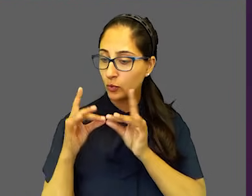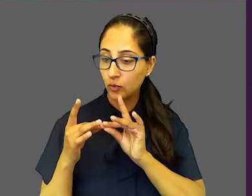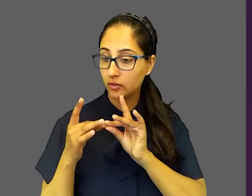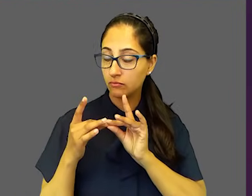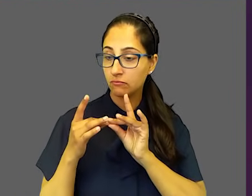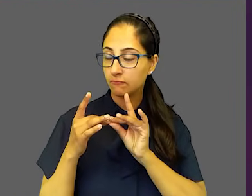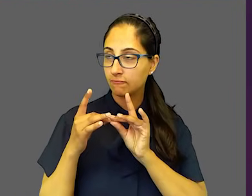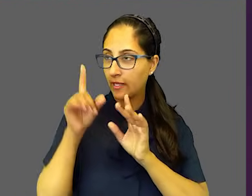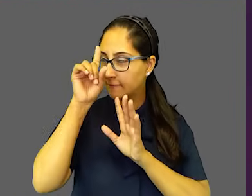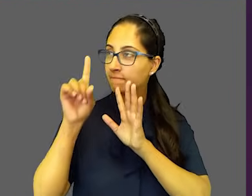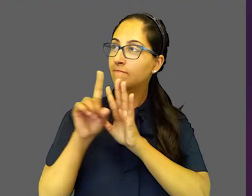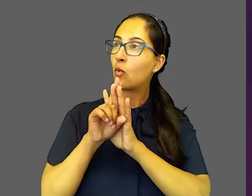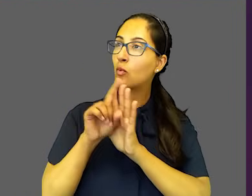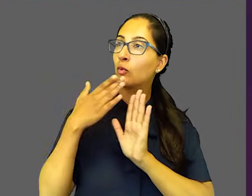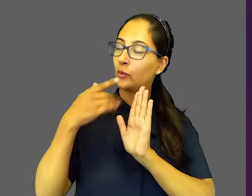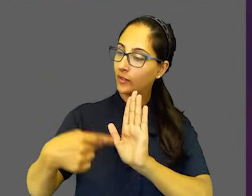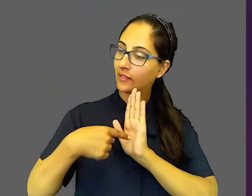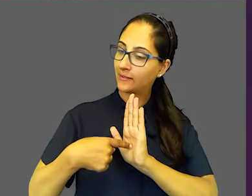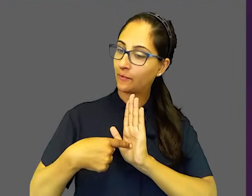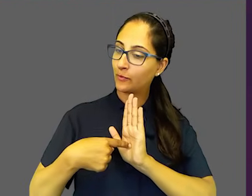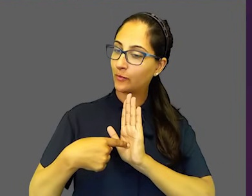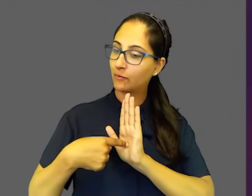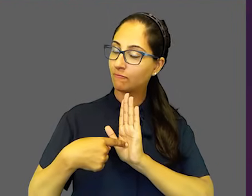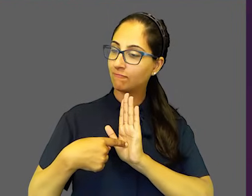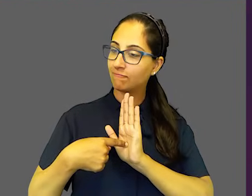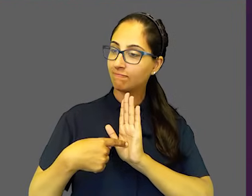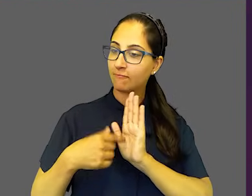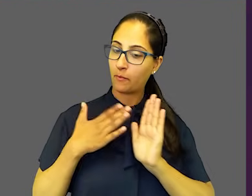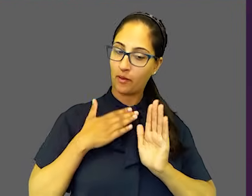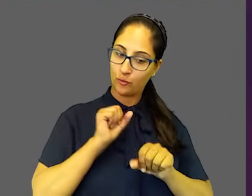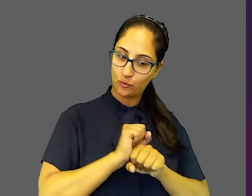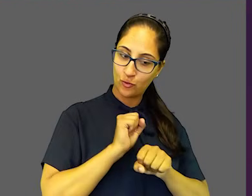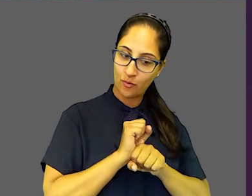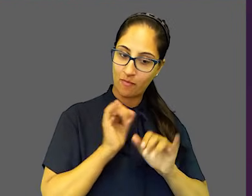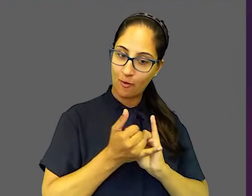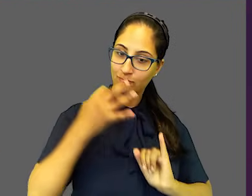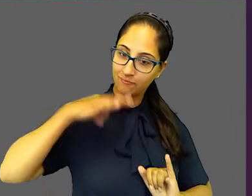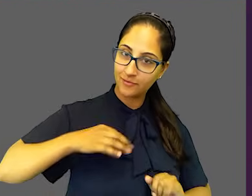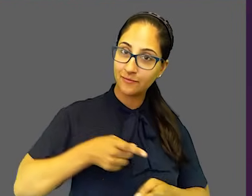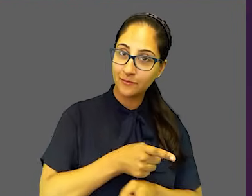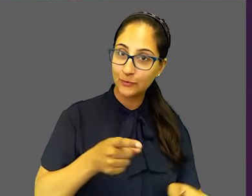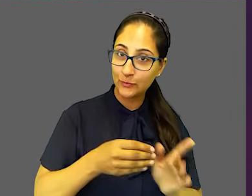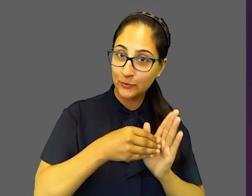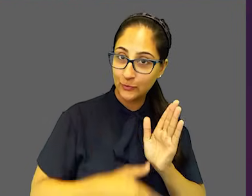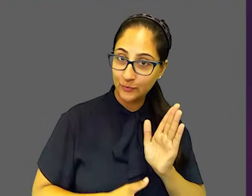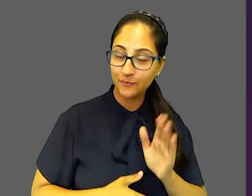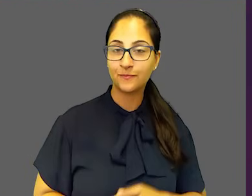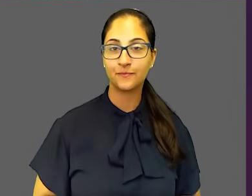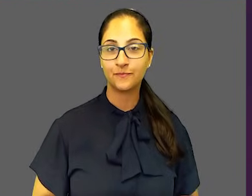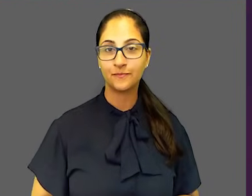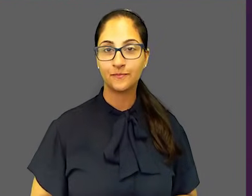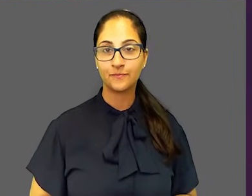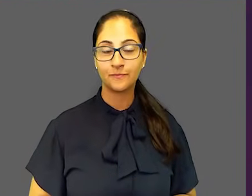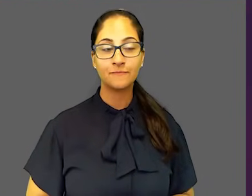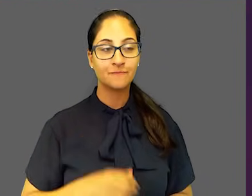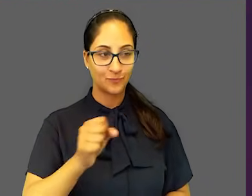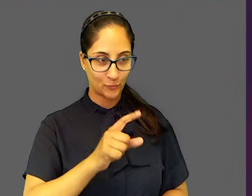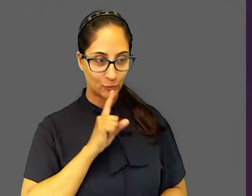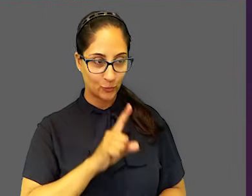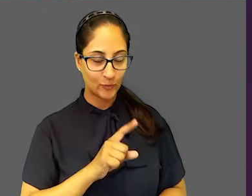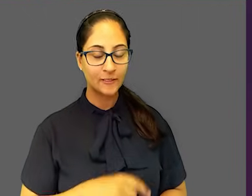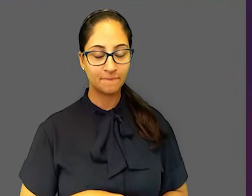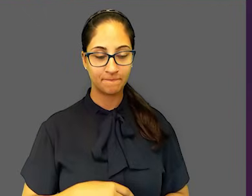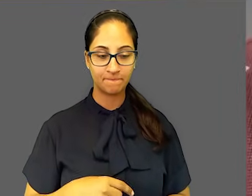practice? Fayaz, would you like to share with us? Yeah, so this one story really stands out in my earlier years